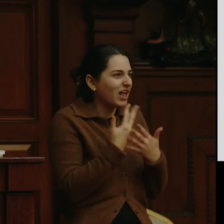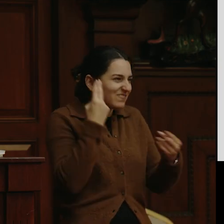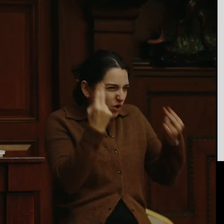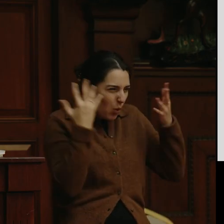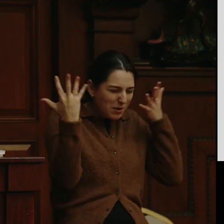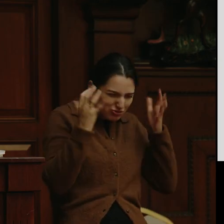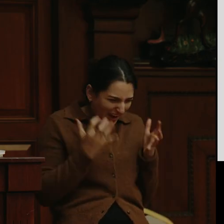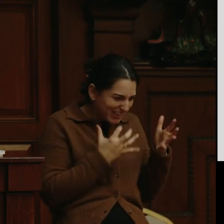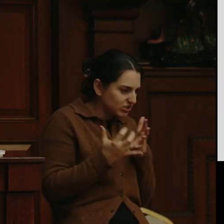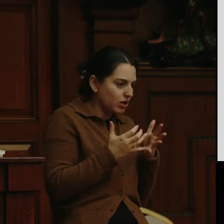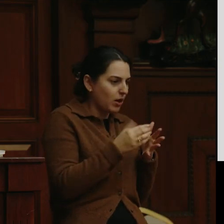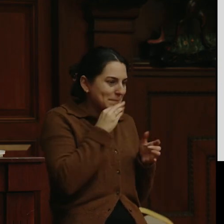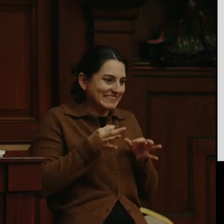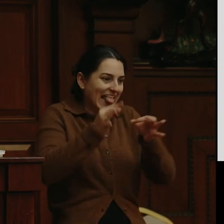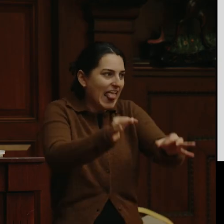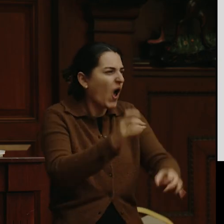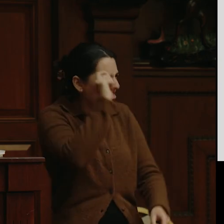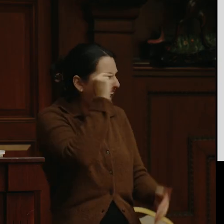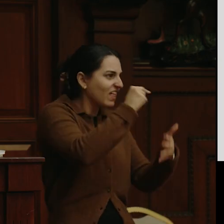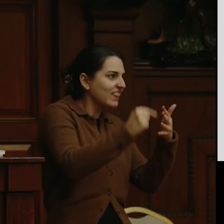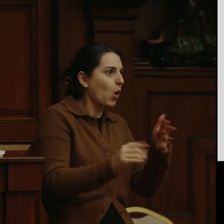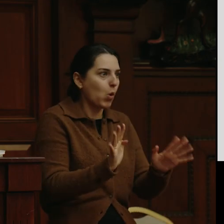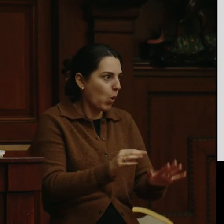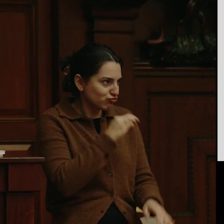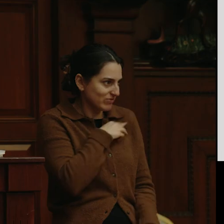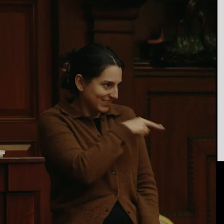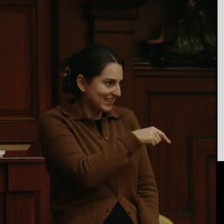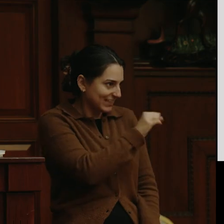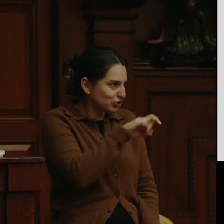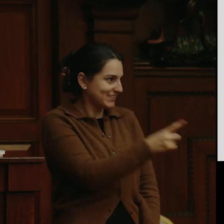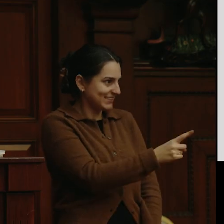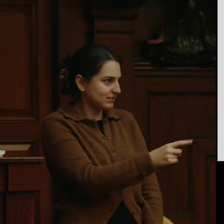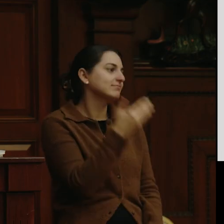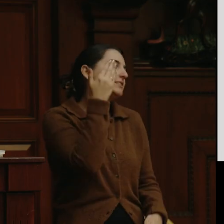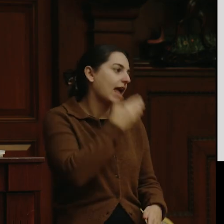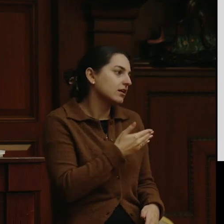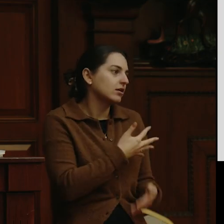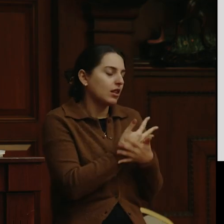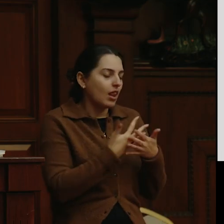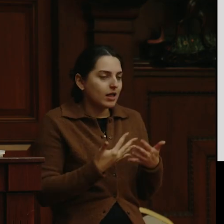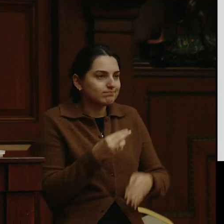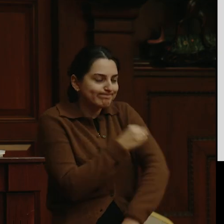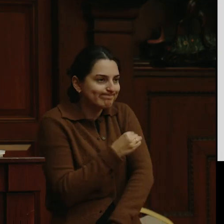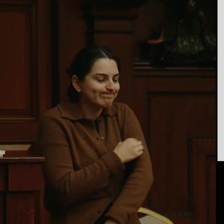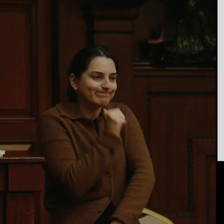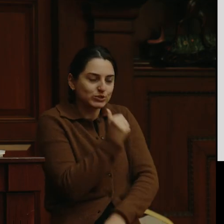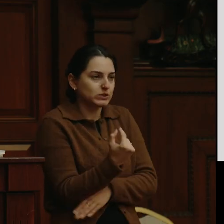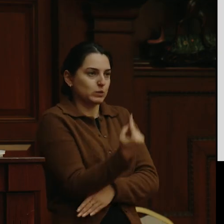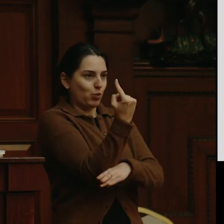noise that can delay the diagnosis. Now, unfortunately, and there's a big stumbling block, there's no